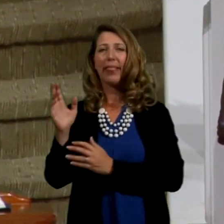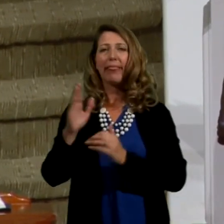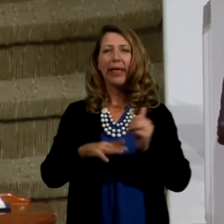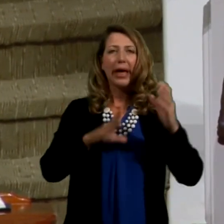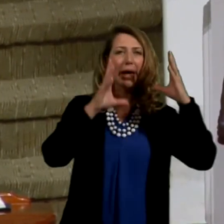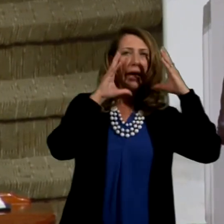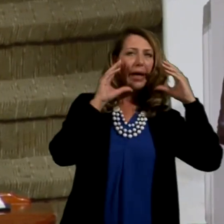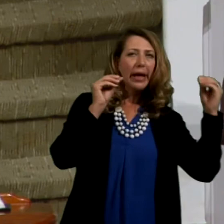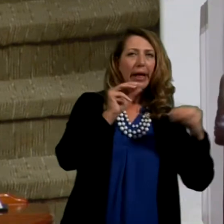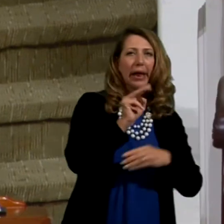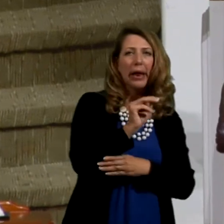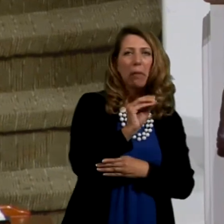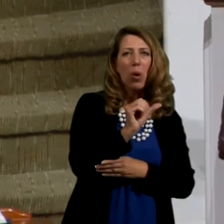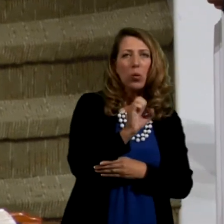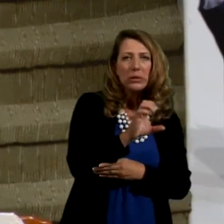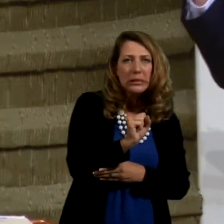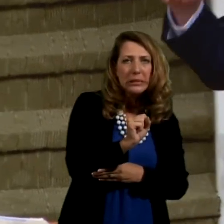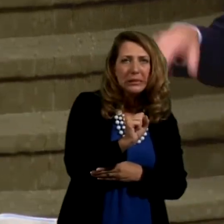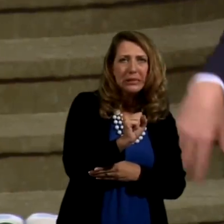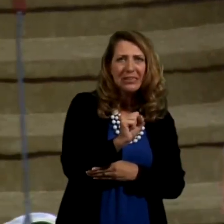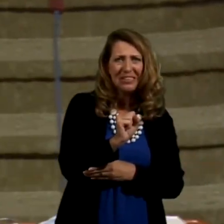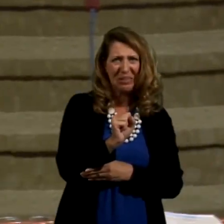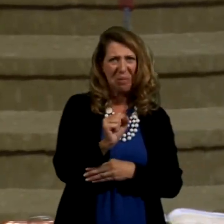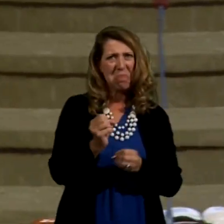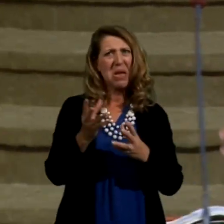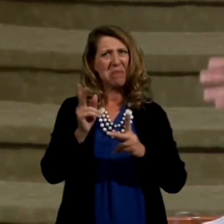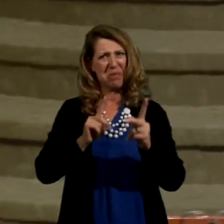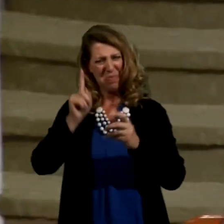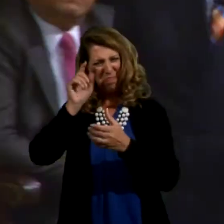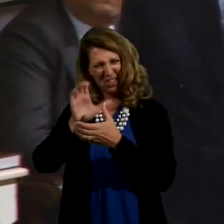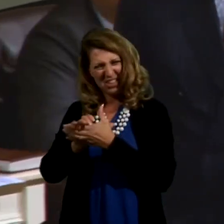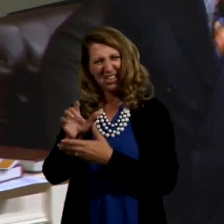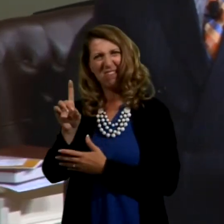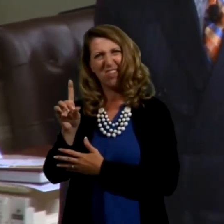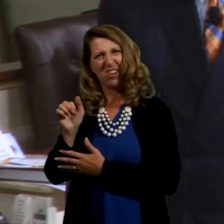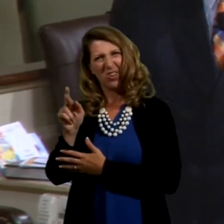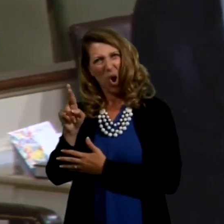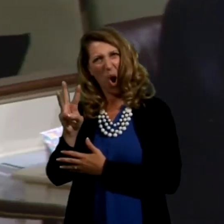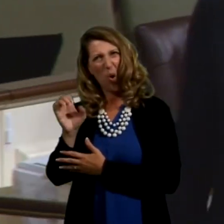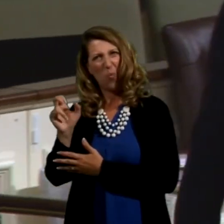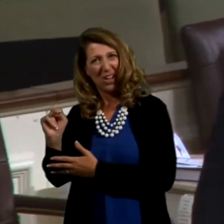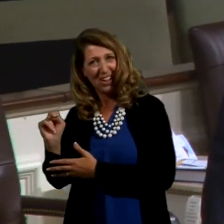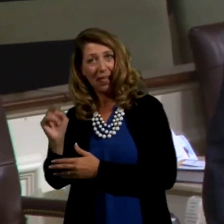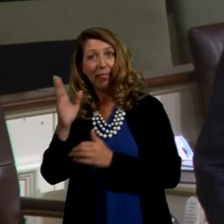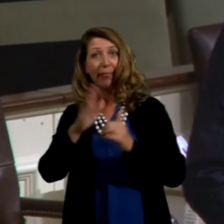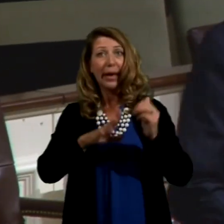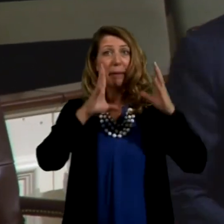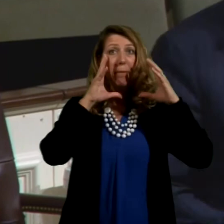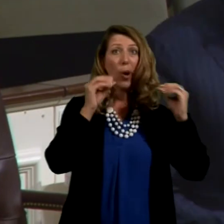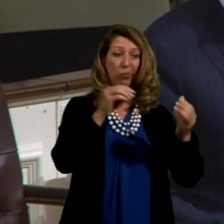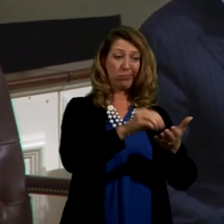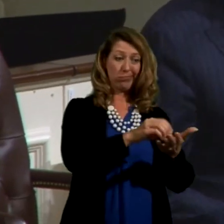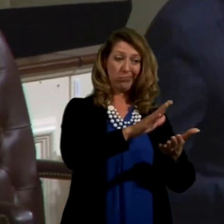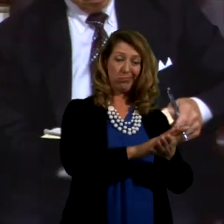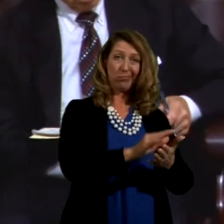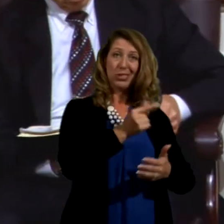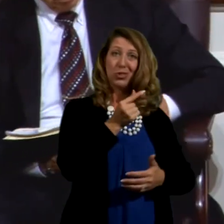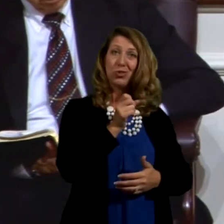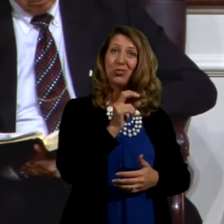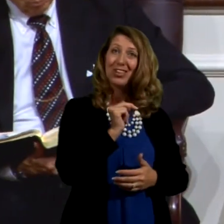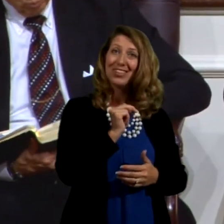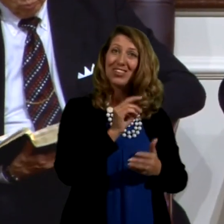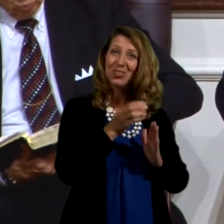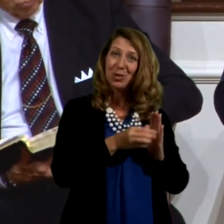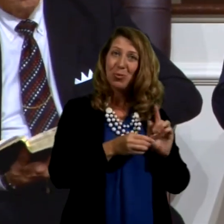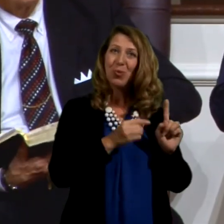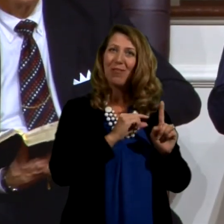They believe this. They believe what Mr. Darwin said rather than what Moses said in Genesis 1:1 and what God told